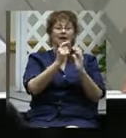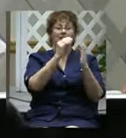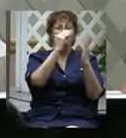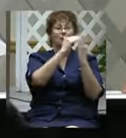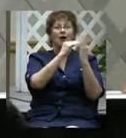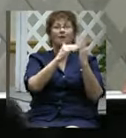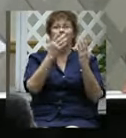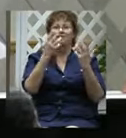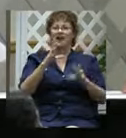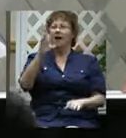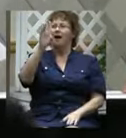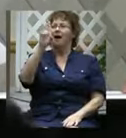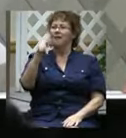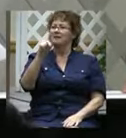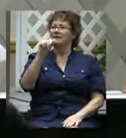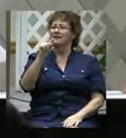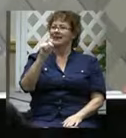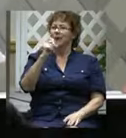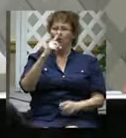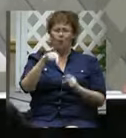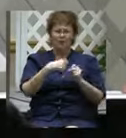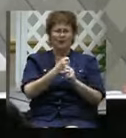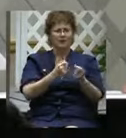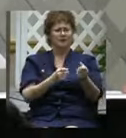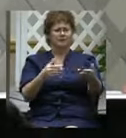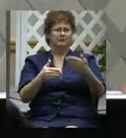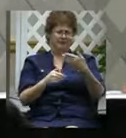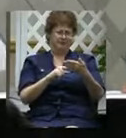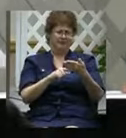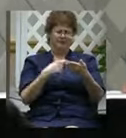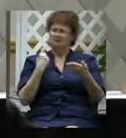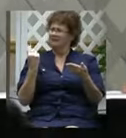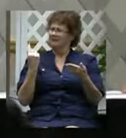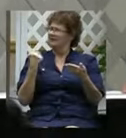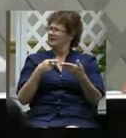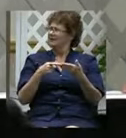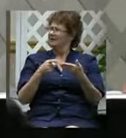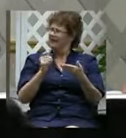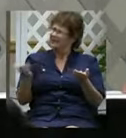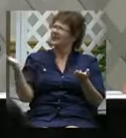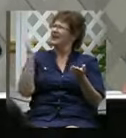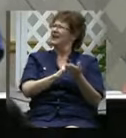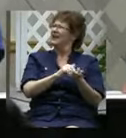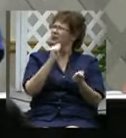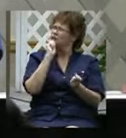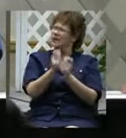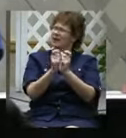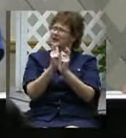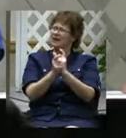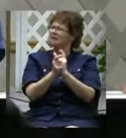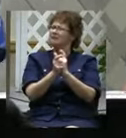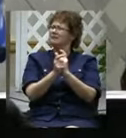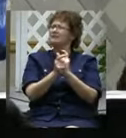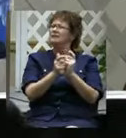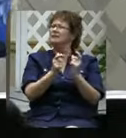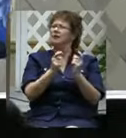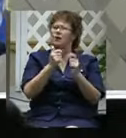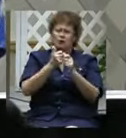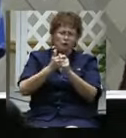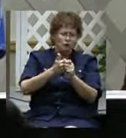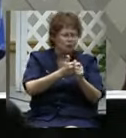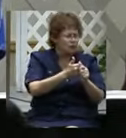see a document that comes up a year later and you did it last year, you don't have to possibly translate the whole thing again. You can track back to see whether or not